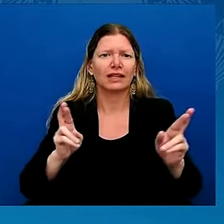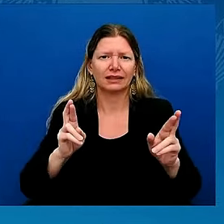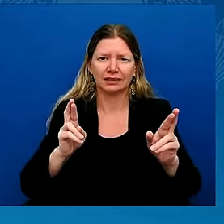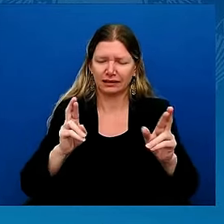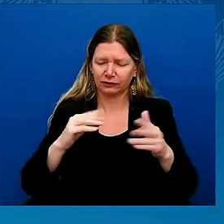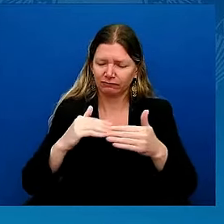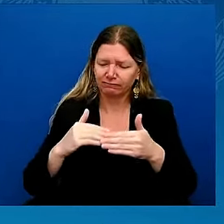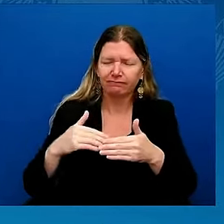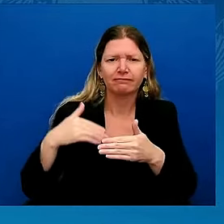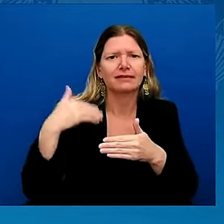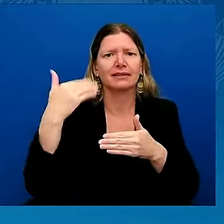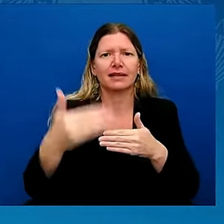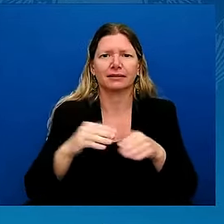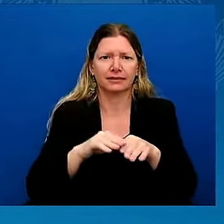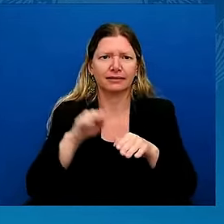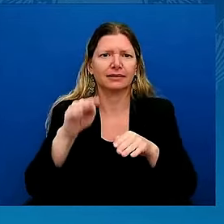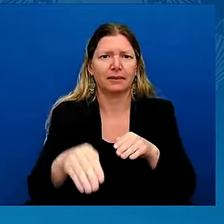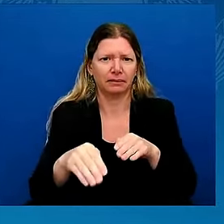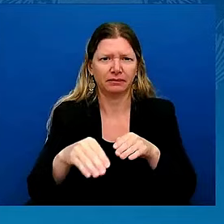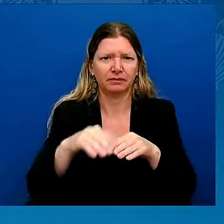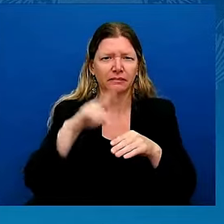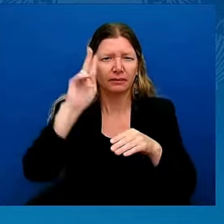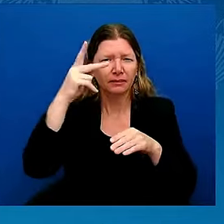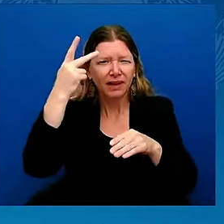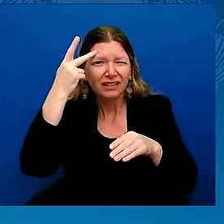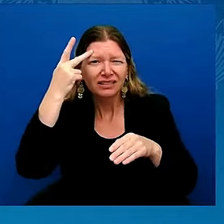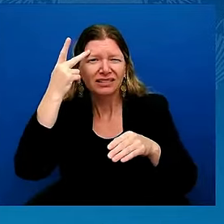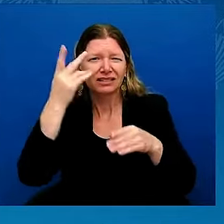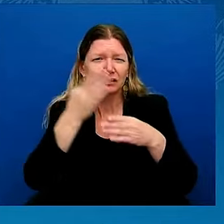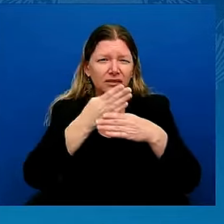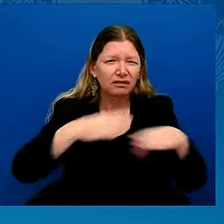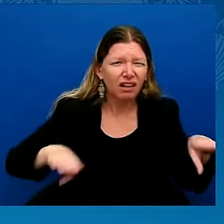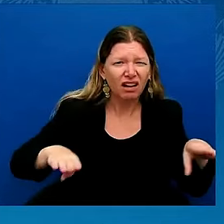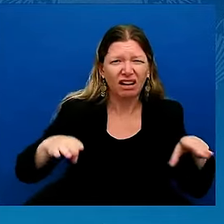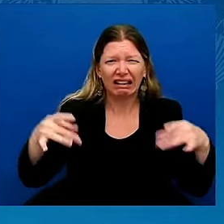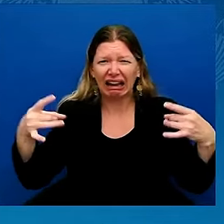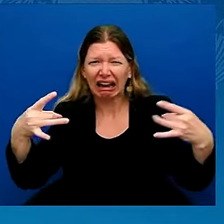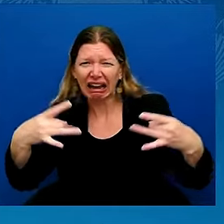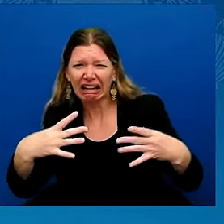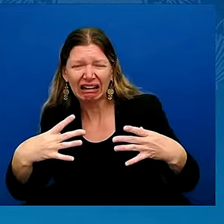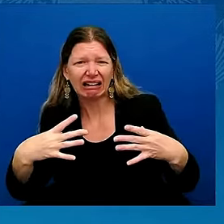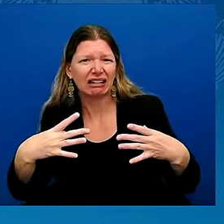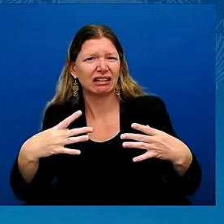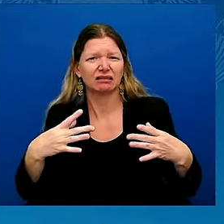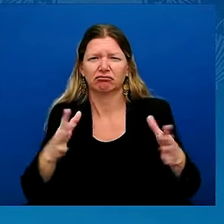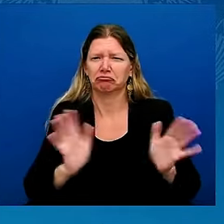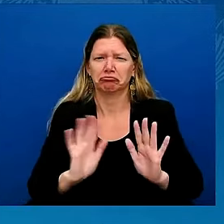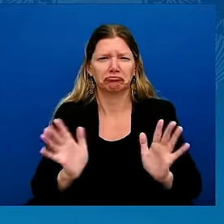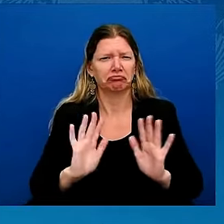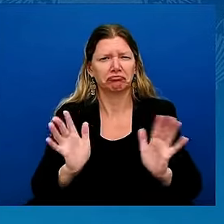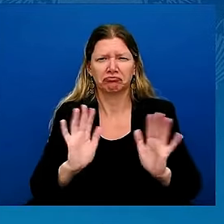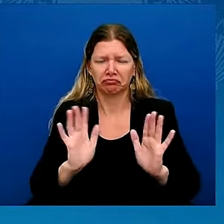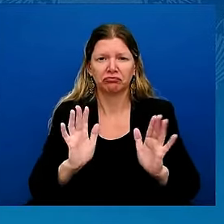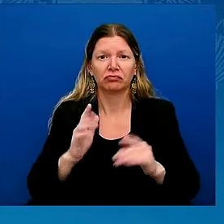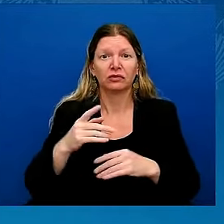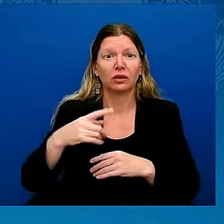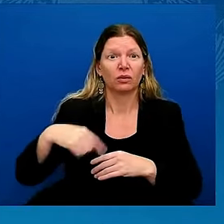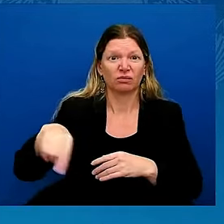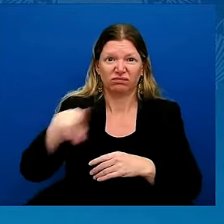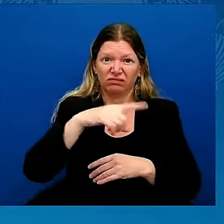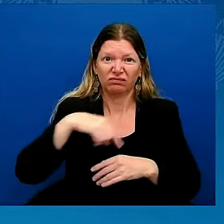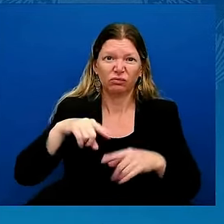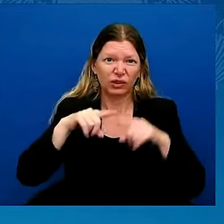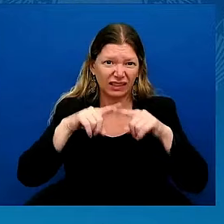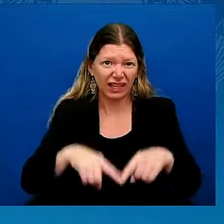is counting on the leaders here, your power, your activism. And so I thank you in advance for